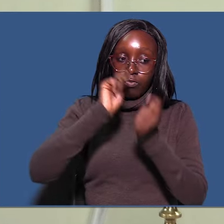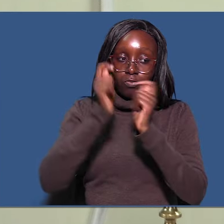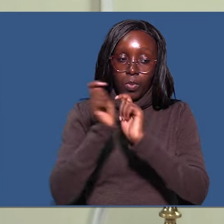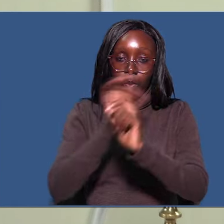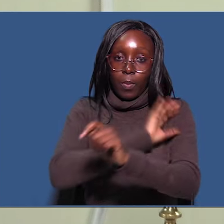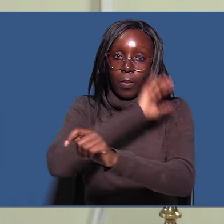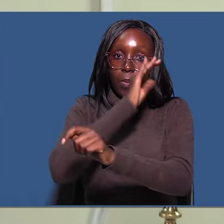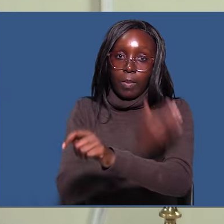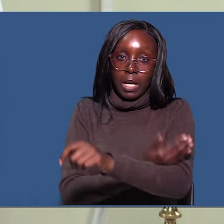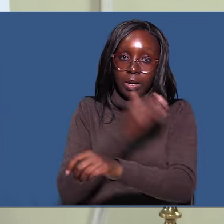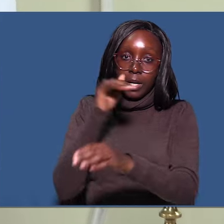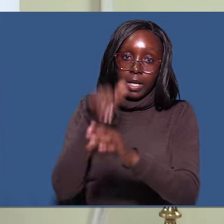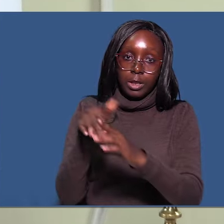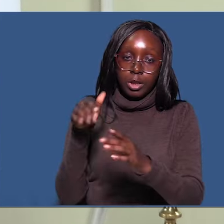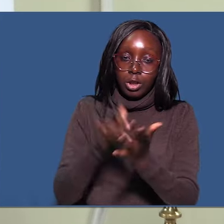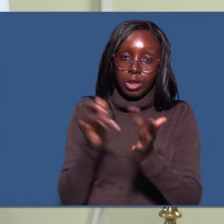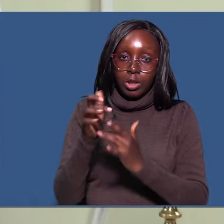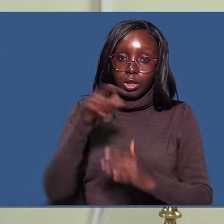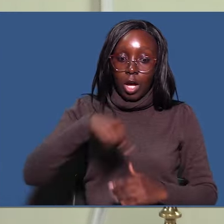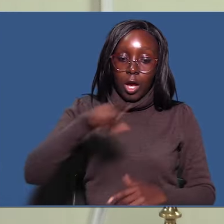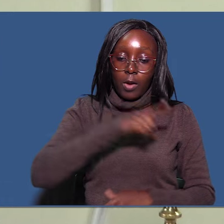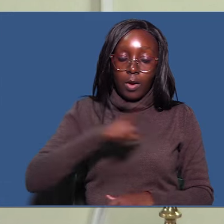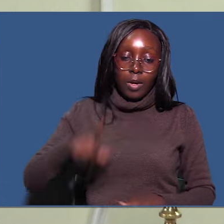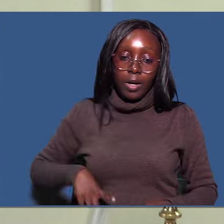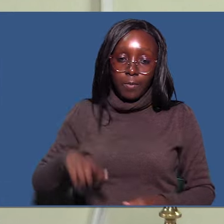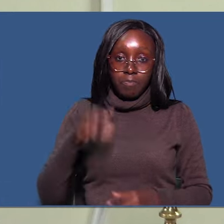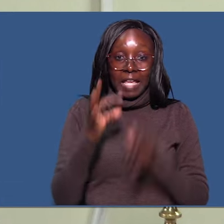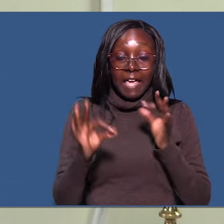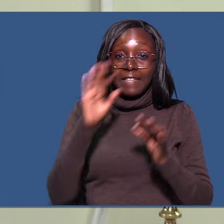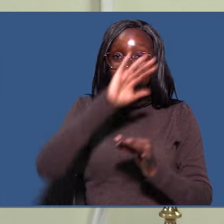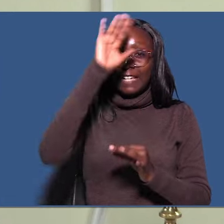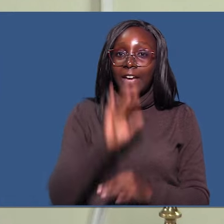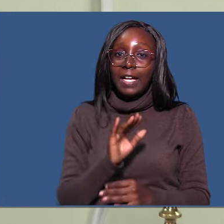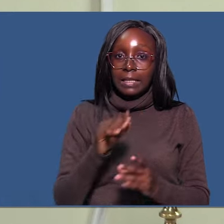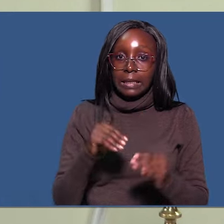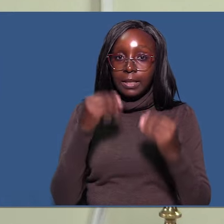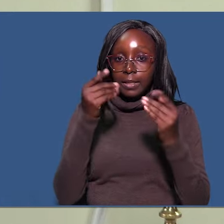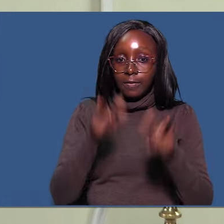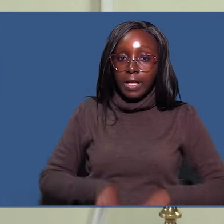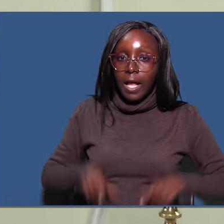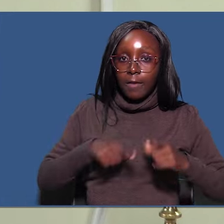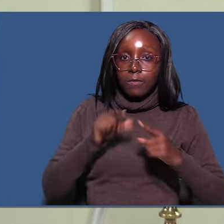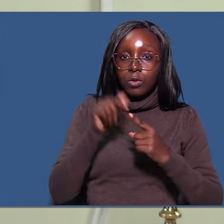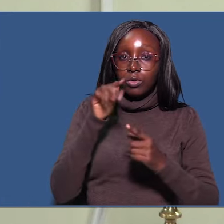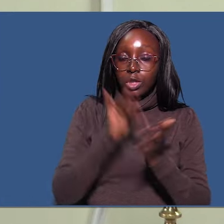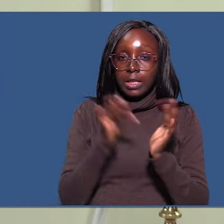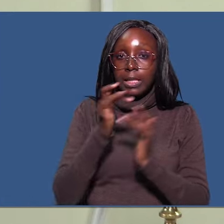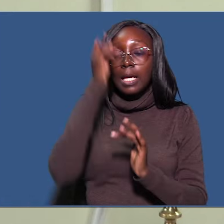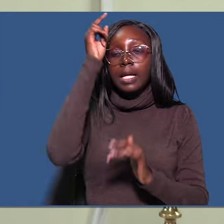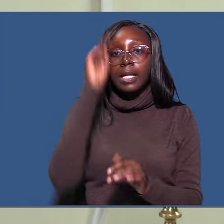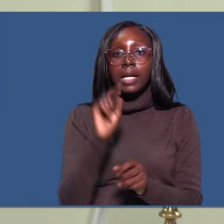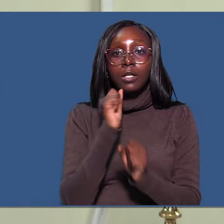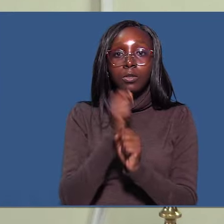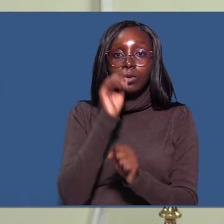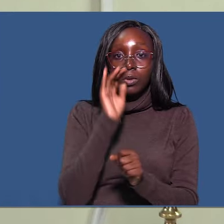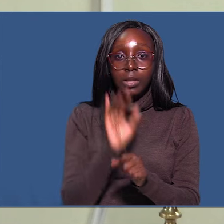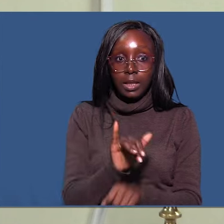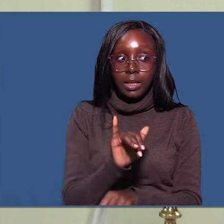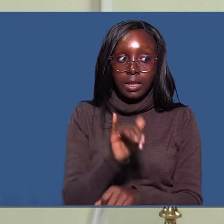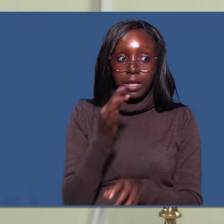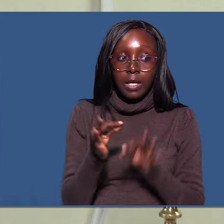world, Jesus Christ our Lord. If you have never given your life to Christ, that is what you need to consider. If you have given your